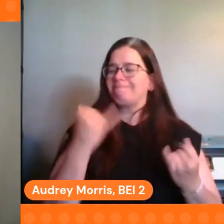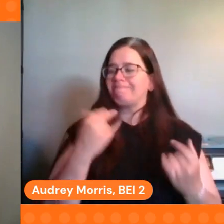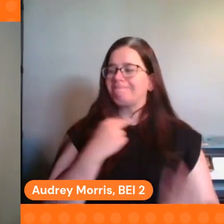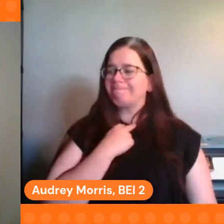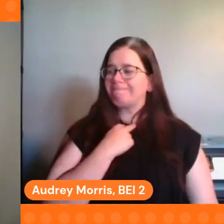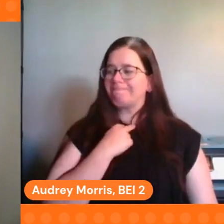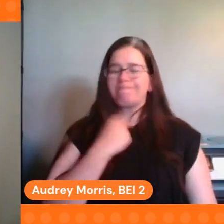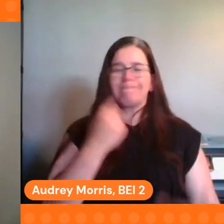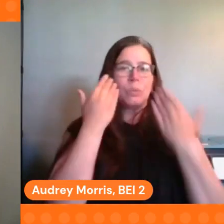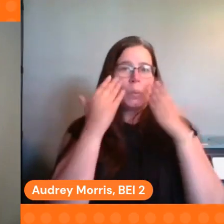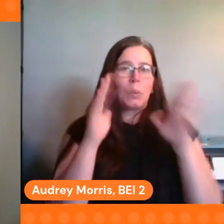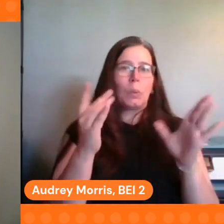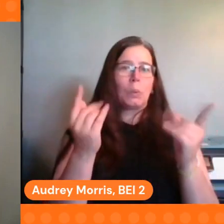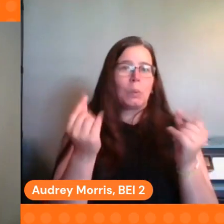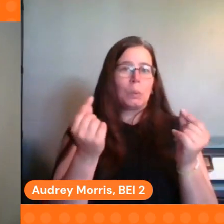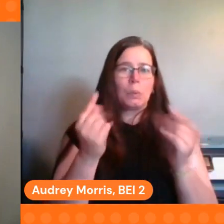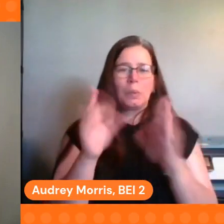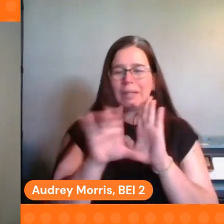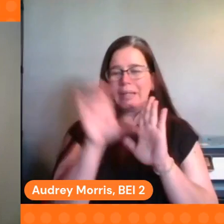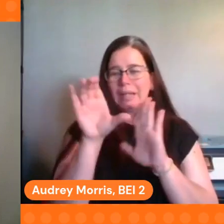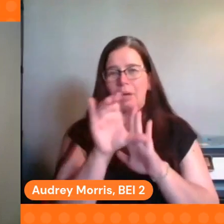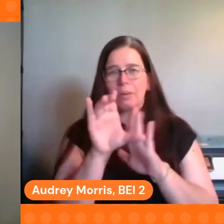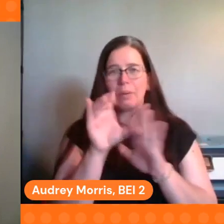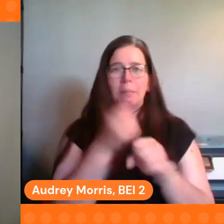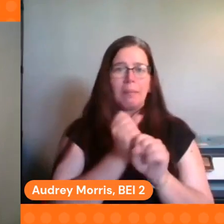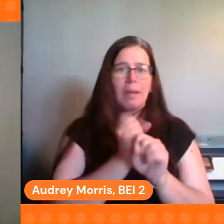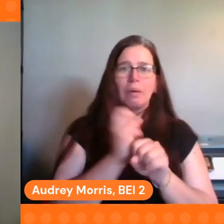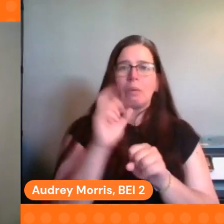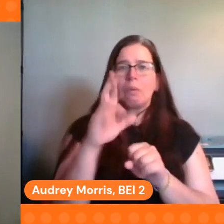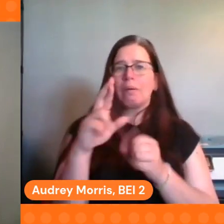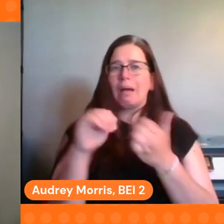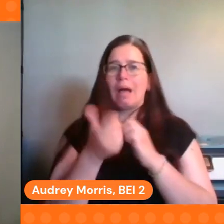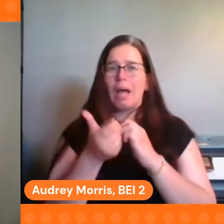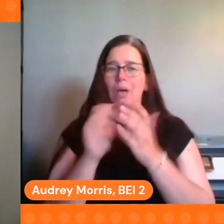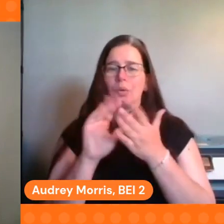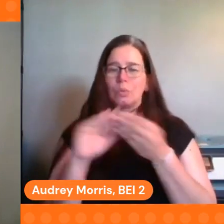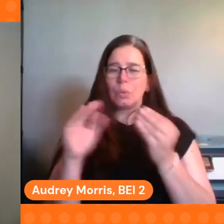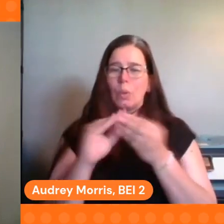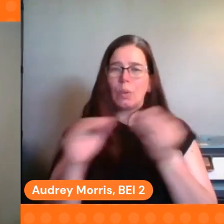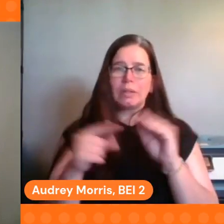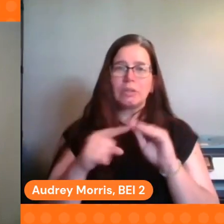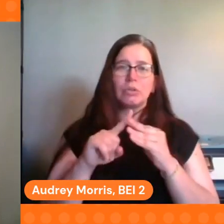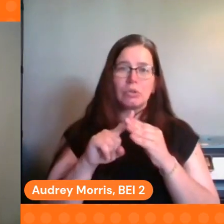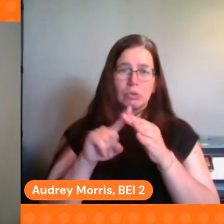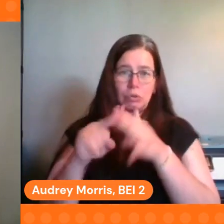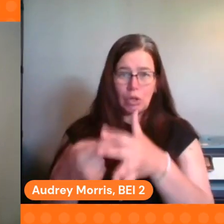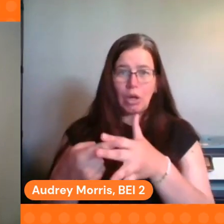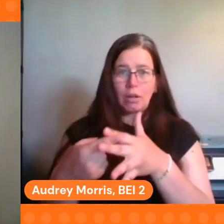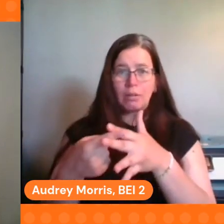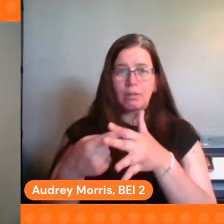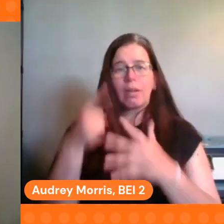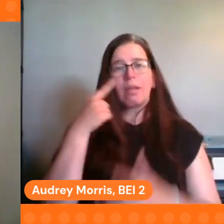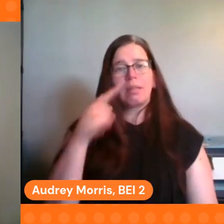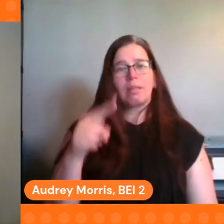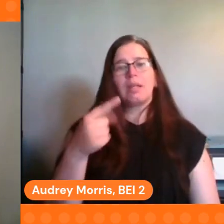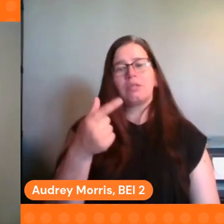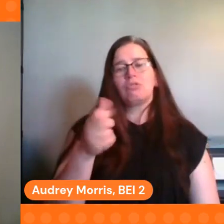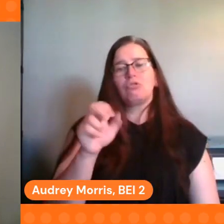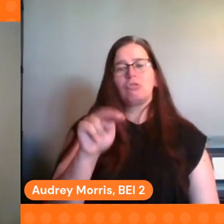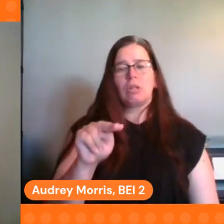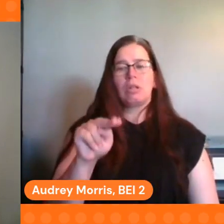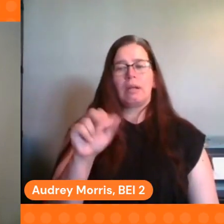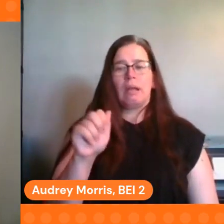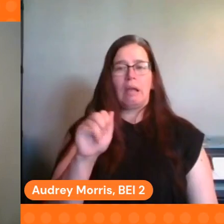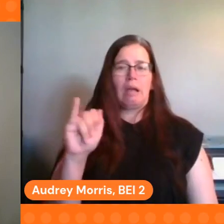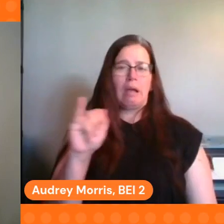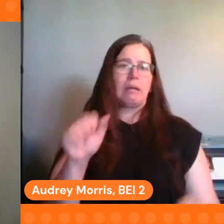know like what type of character that they make or like how to start their story. So I think Gen AI can give them like ideas